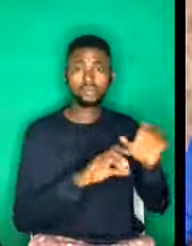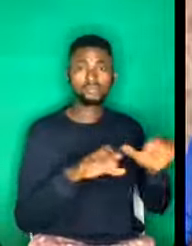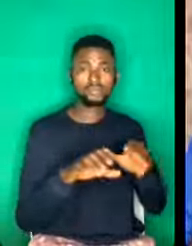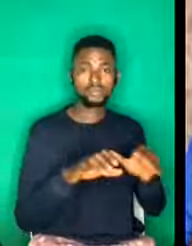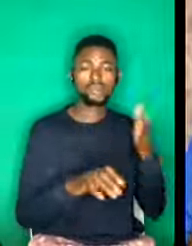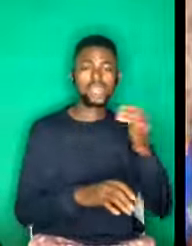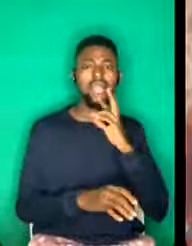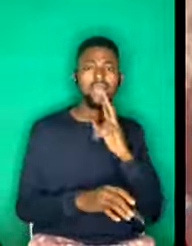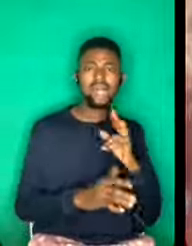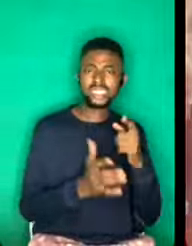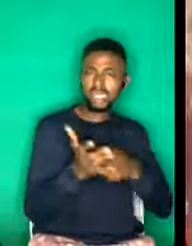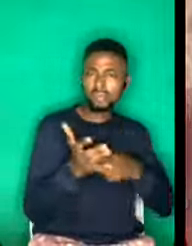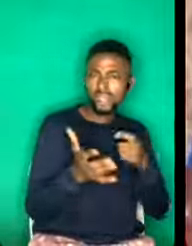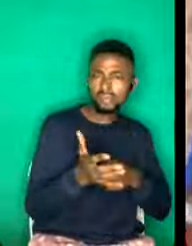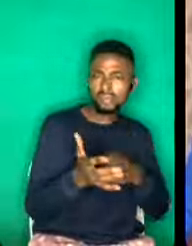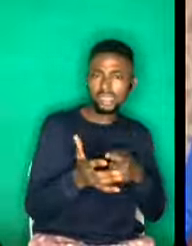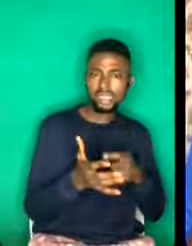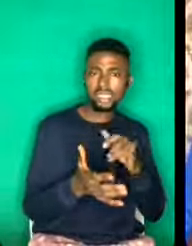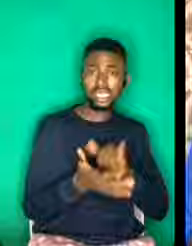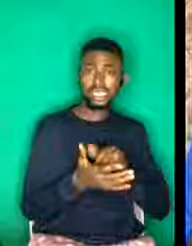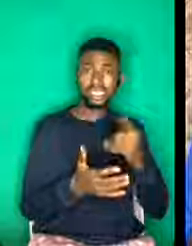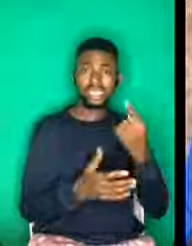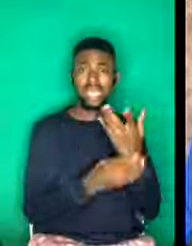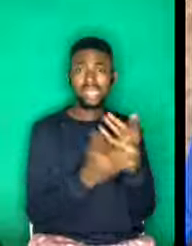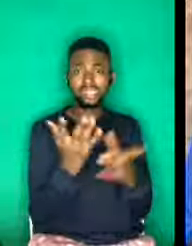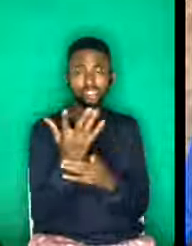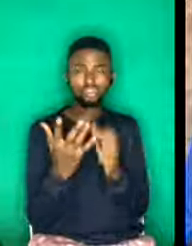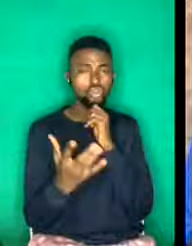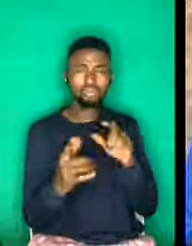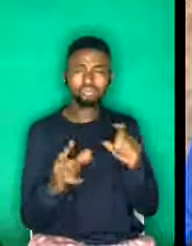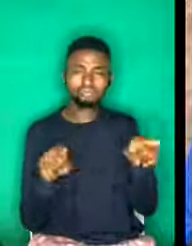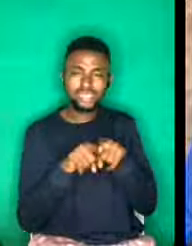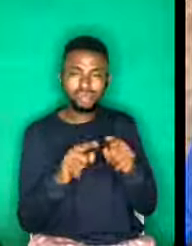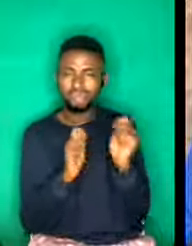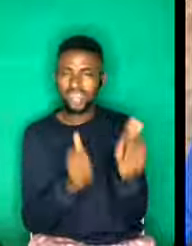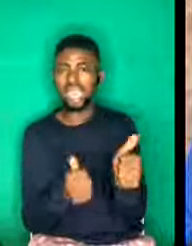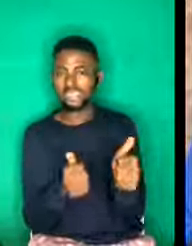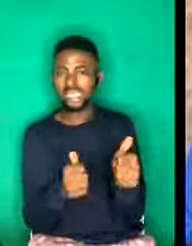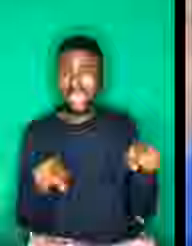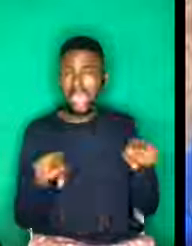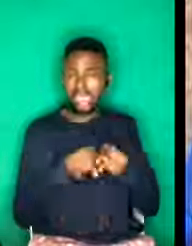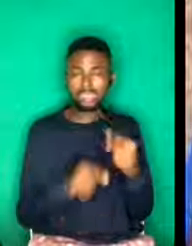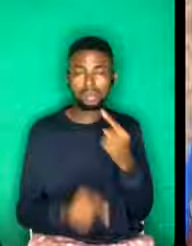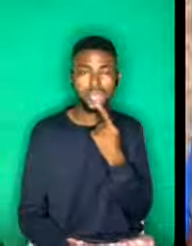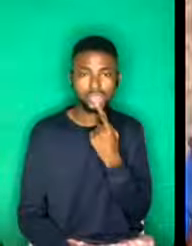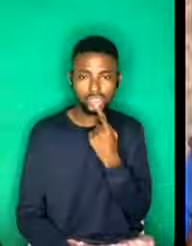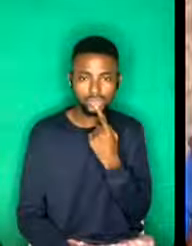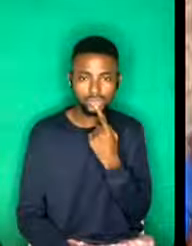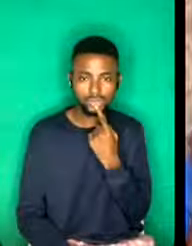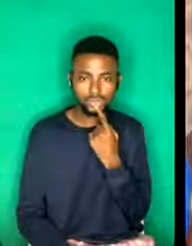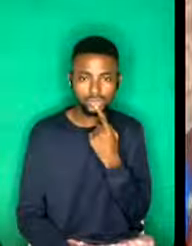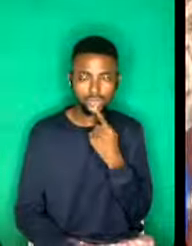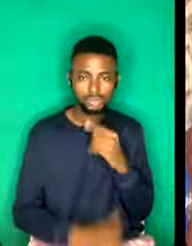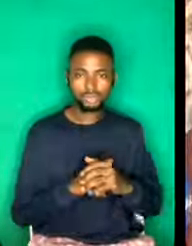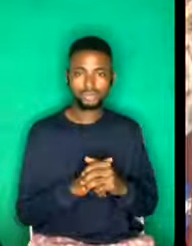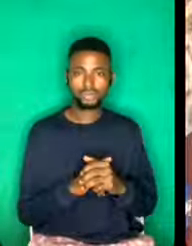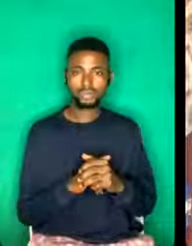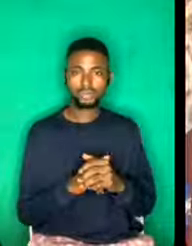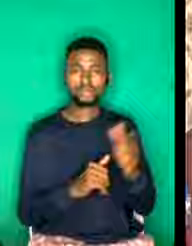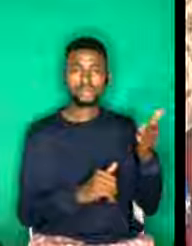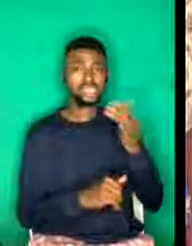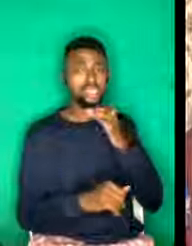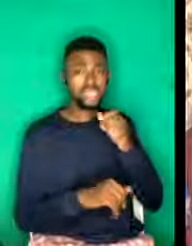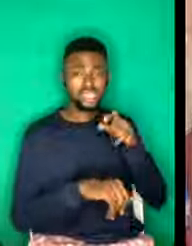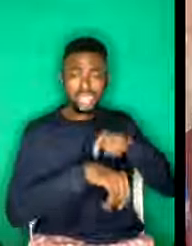where, because the hands cannot be as fast as the mouth. Yeah, true. There will come a time where he has